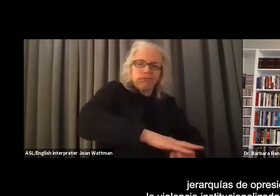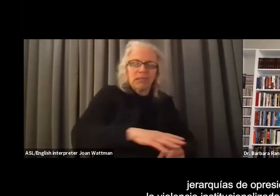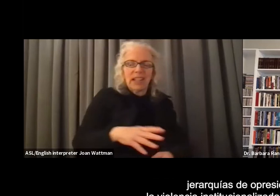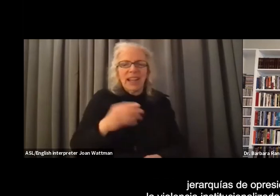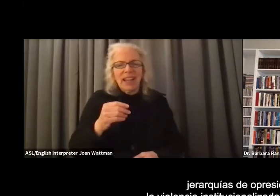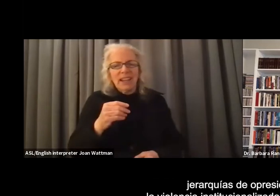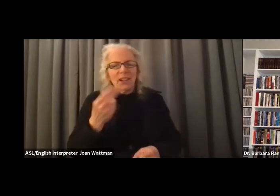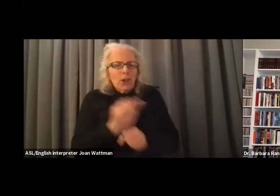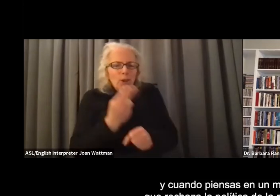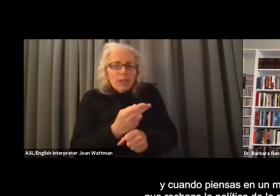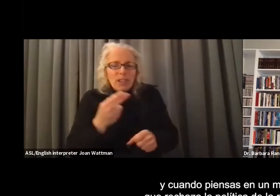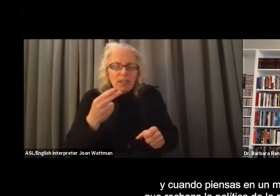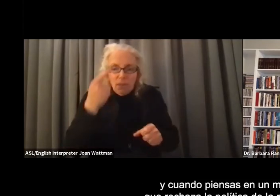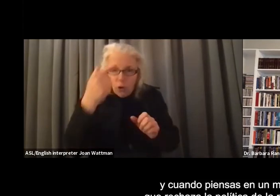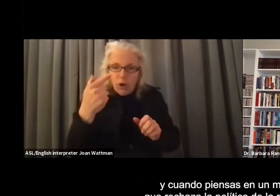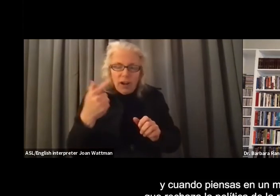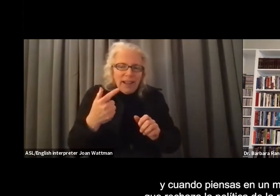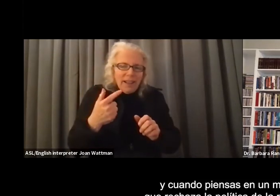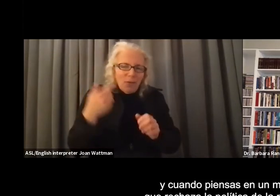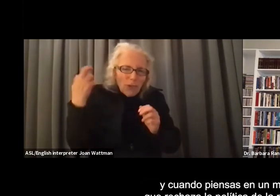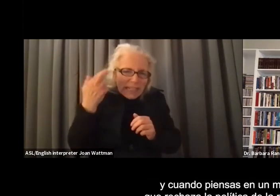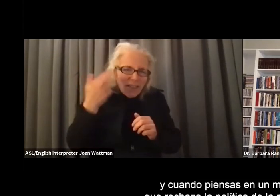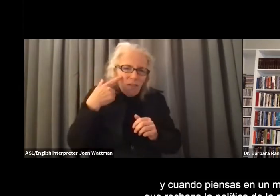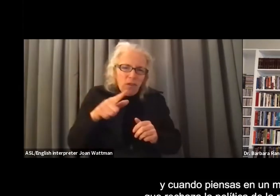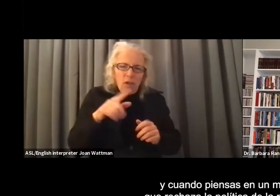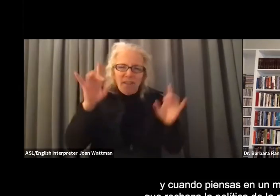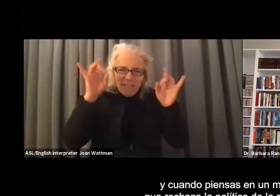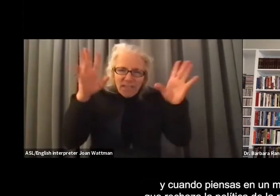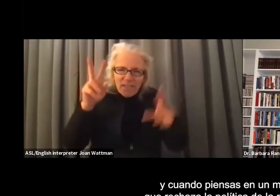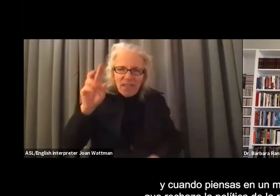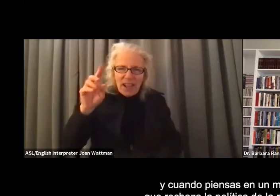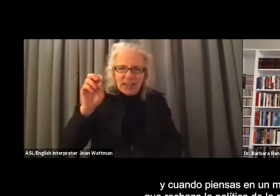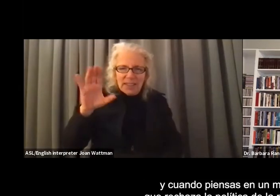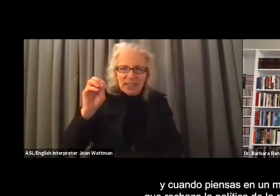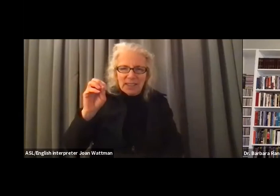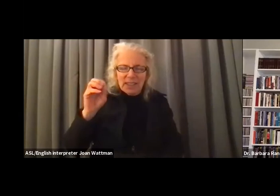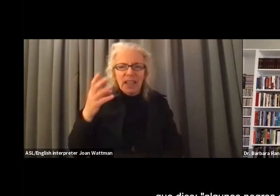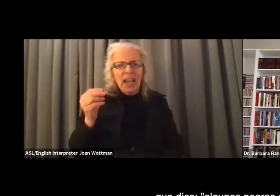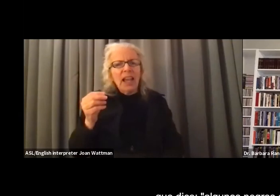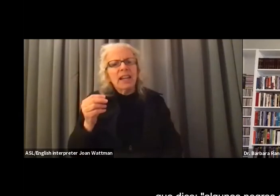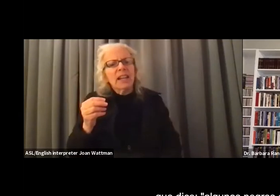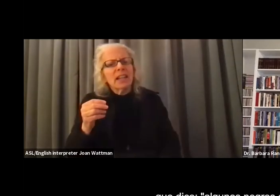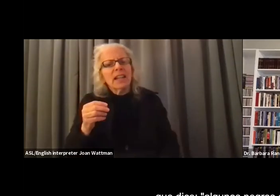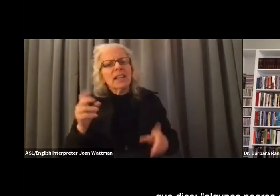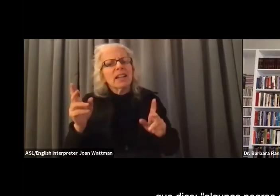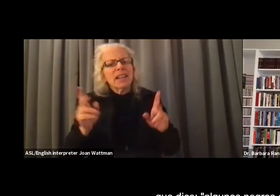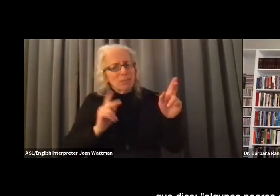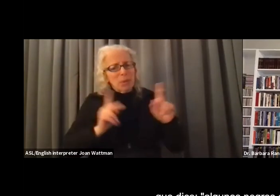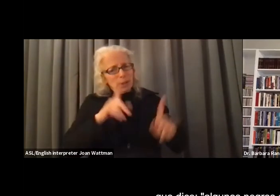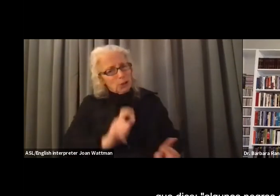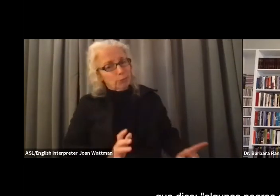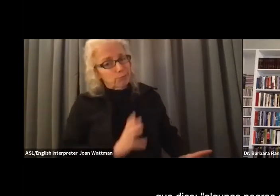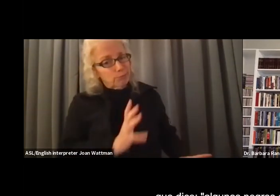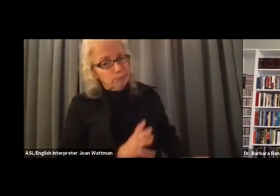violence in this country. And when you think of a movement that rejects the politics of respectability, which says some Black folks